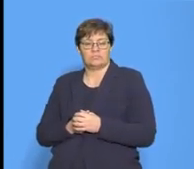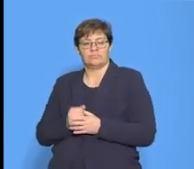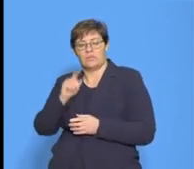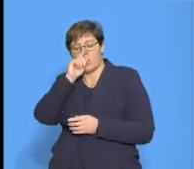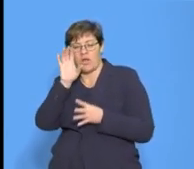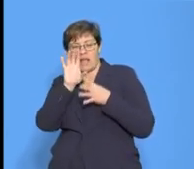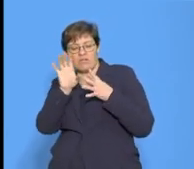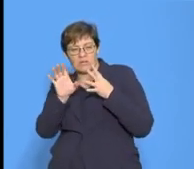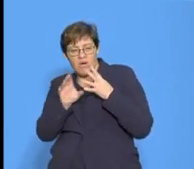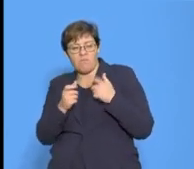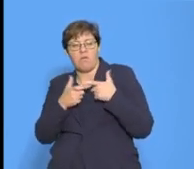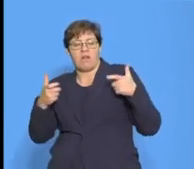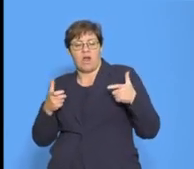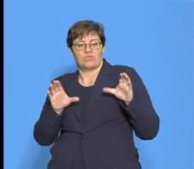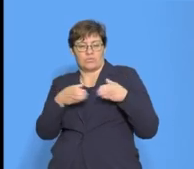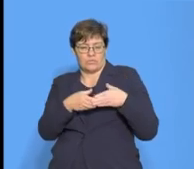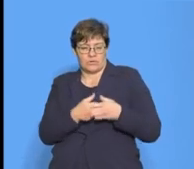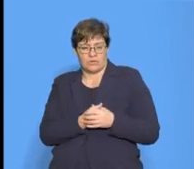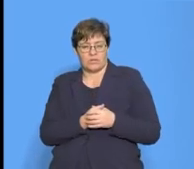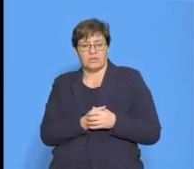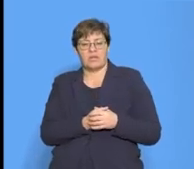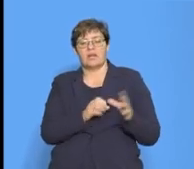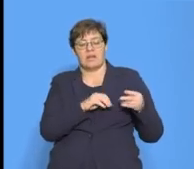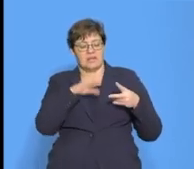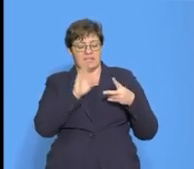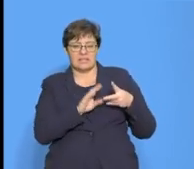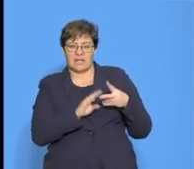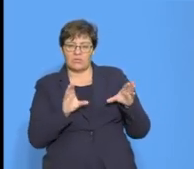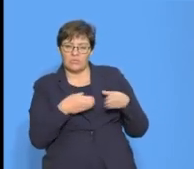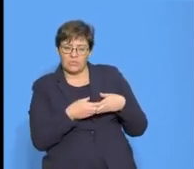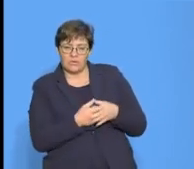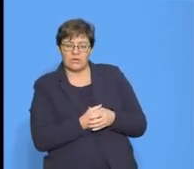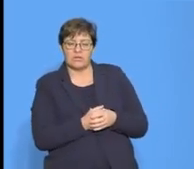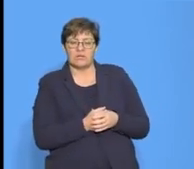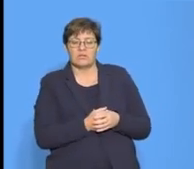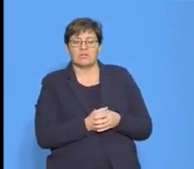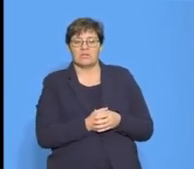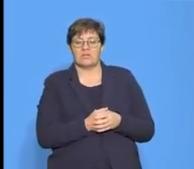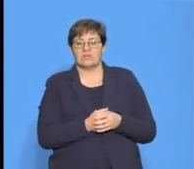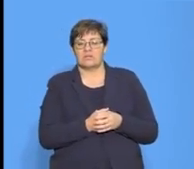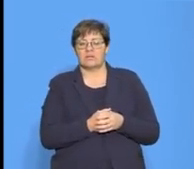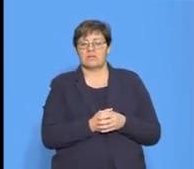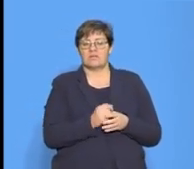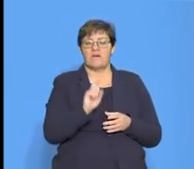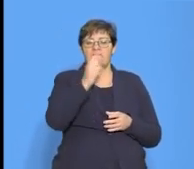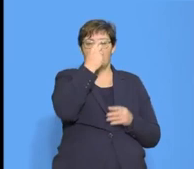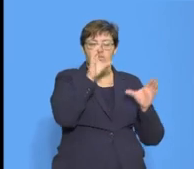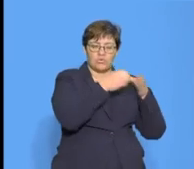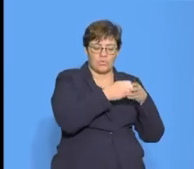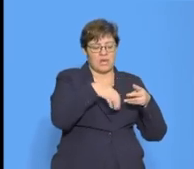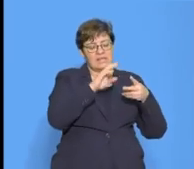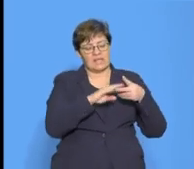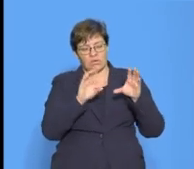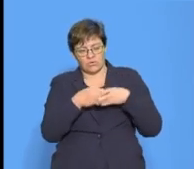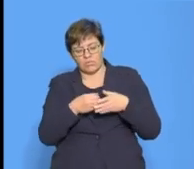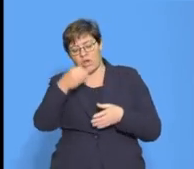we look at the characteristics of the largest group. Then we move to the second group. So this would be the first group. This is the